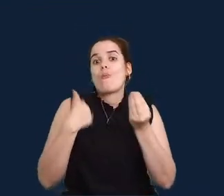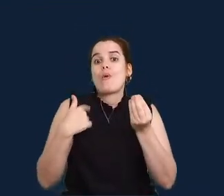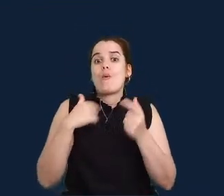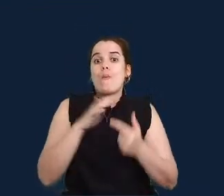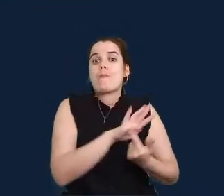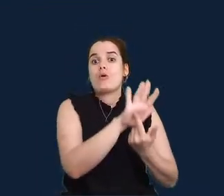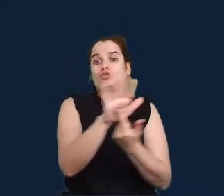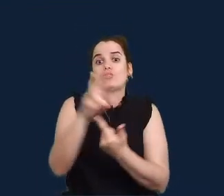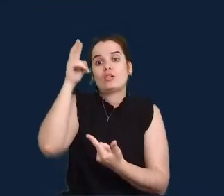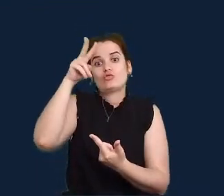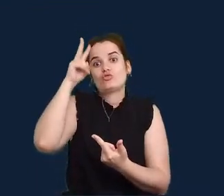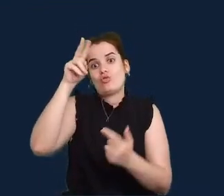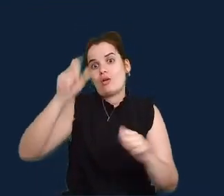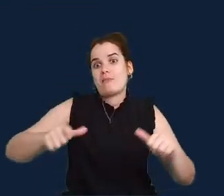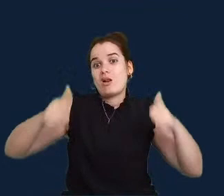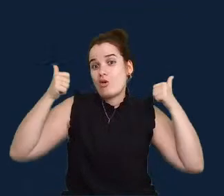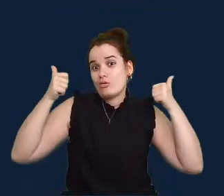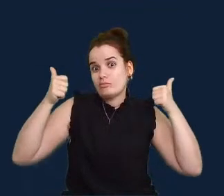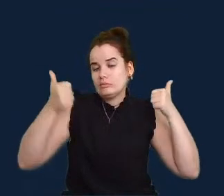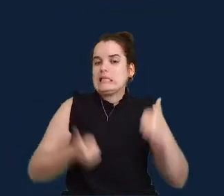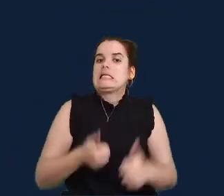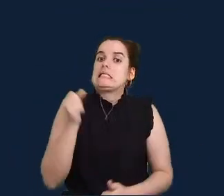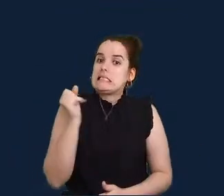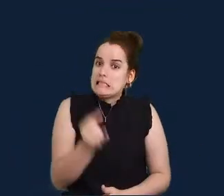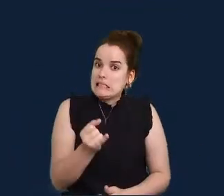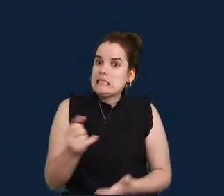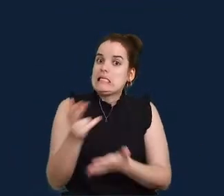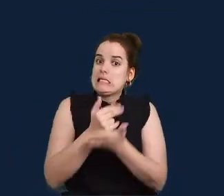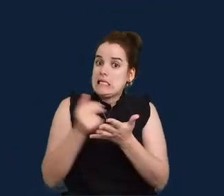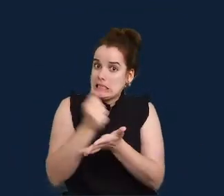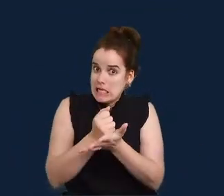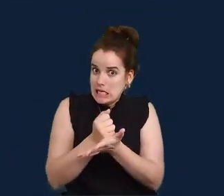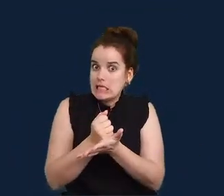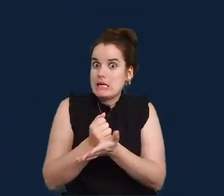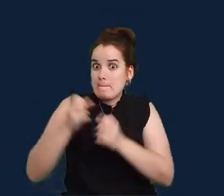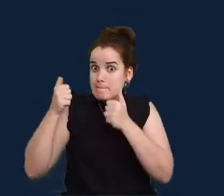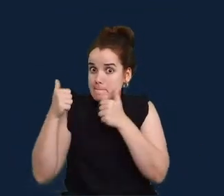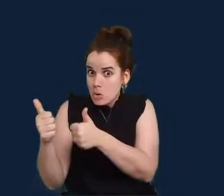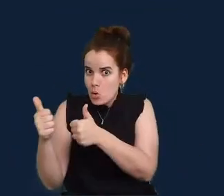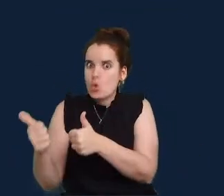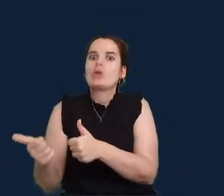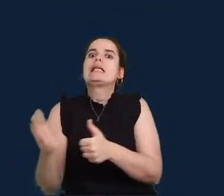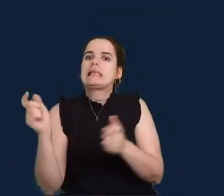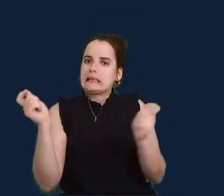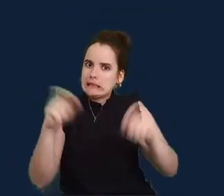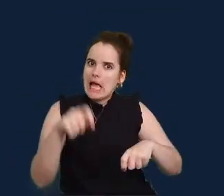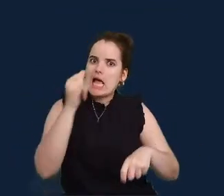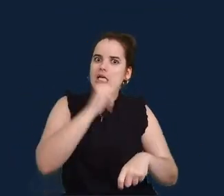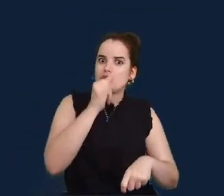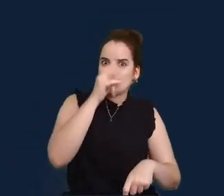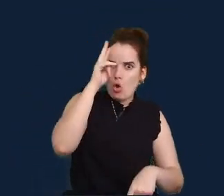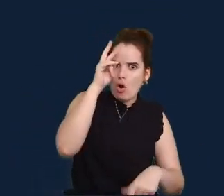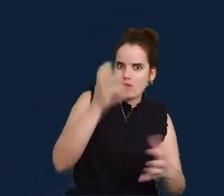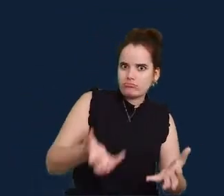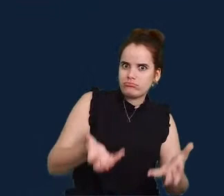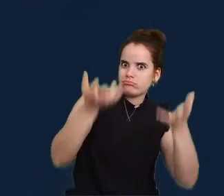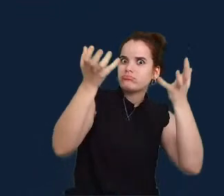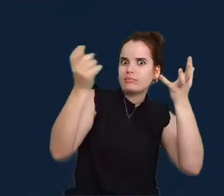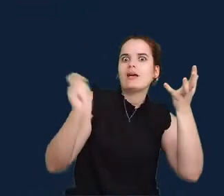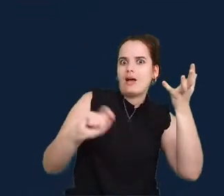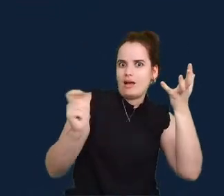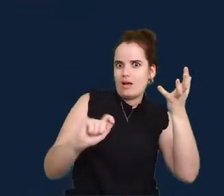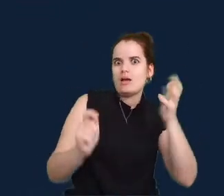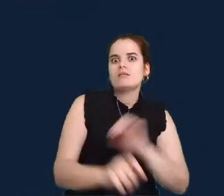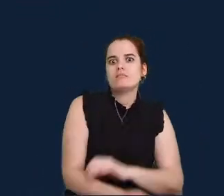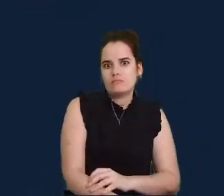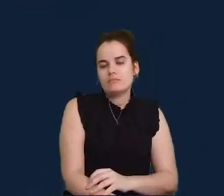elevate stories for sure. And there's several examples to this. I think